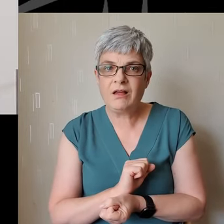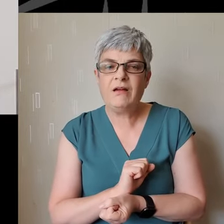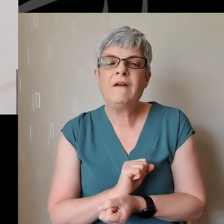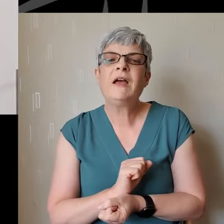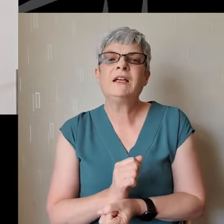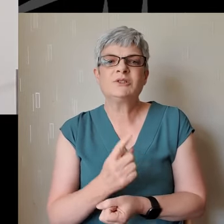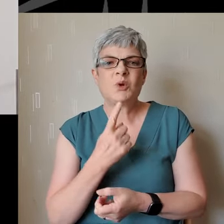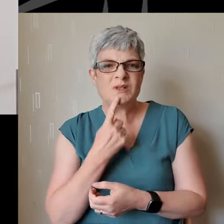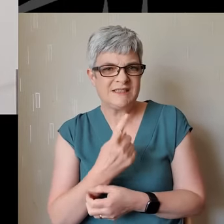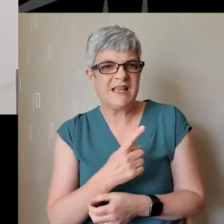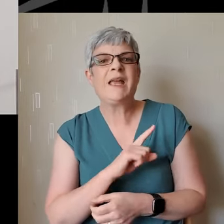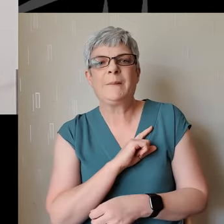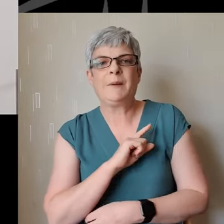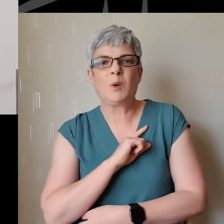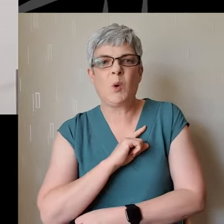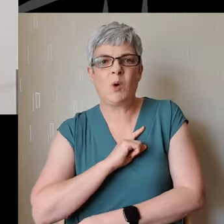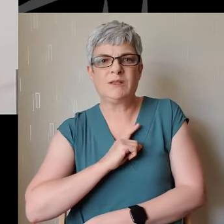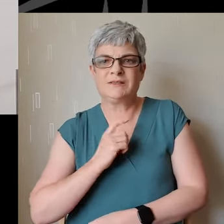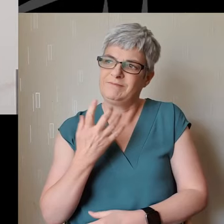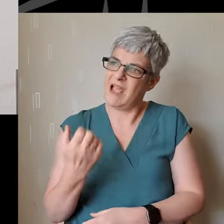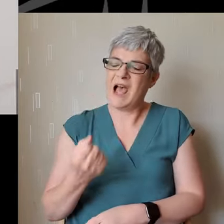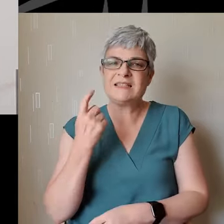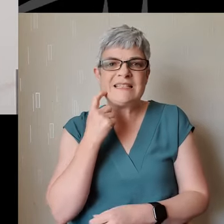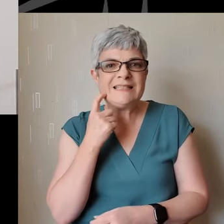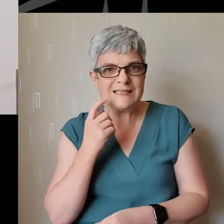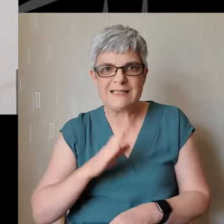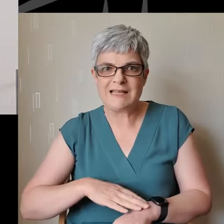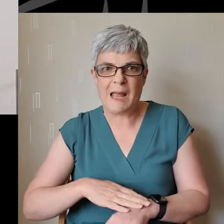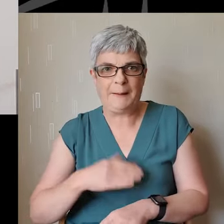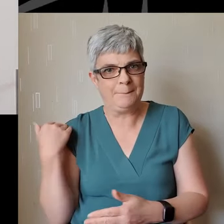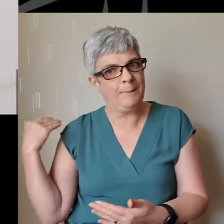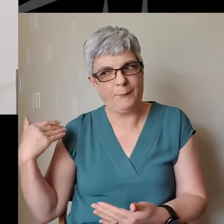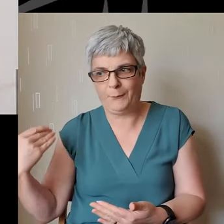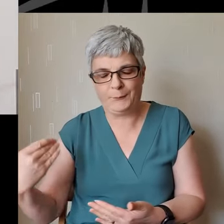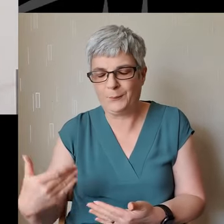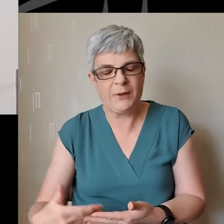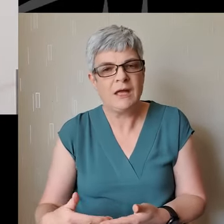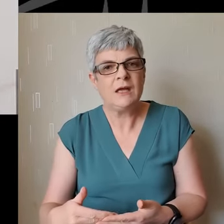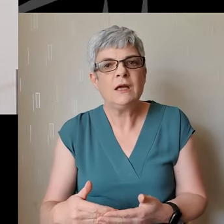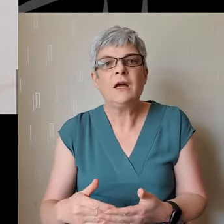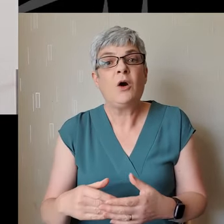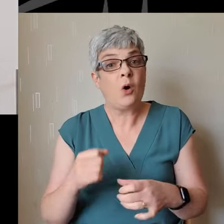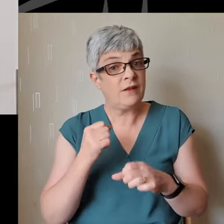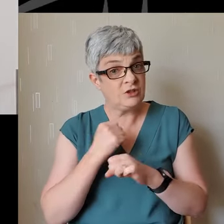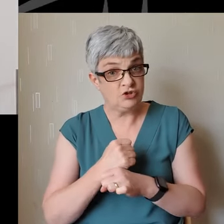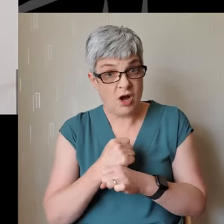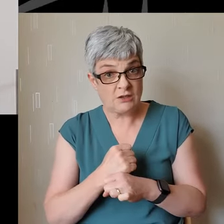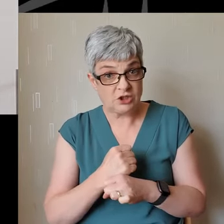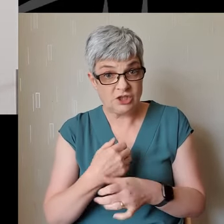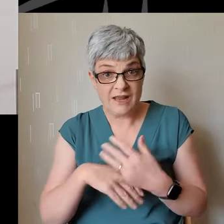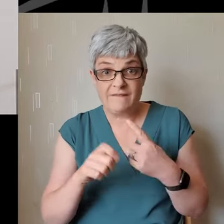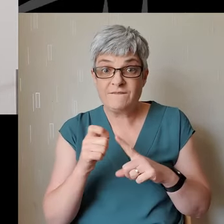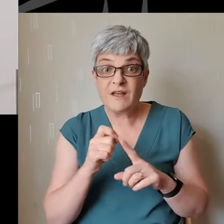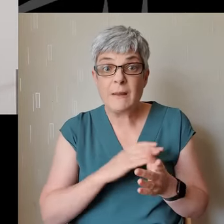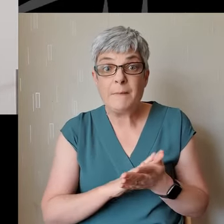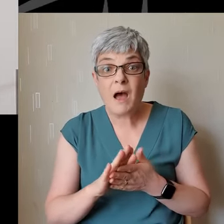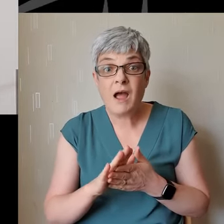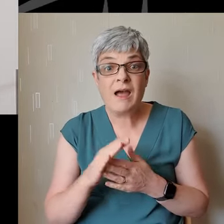he's had an easy time of it, or indeed that the church in Philippi were having an easy time of